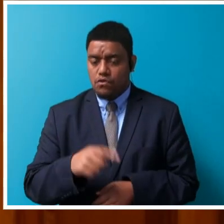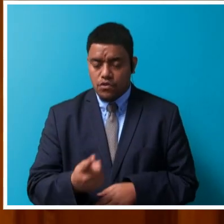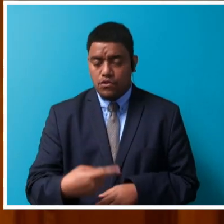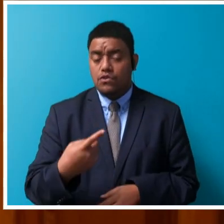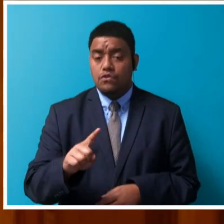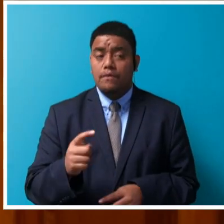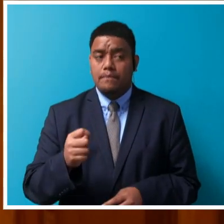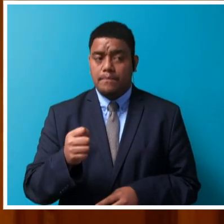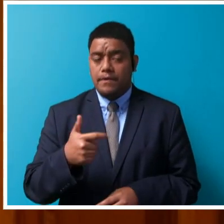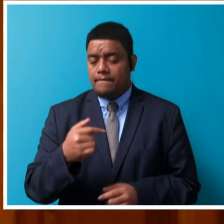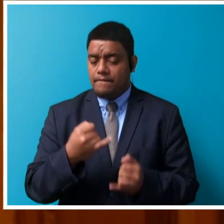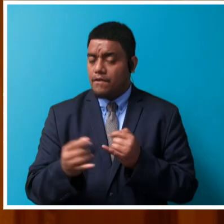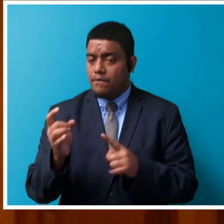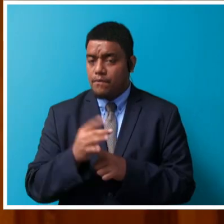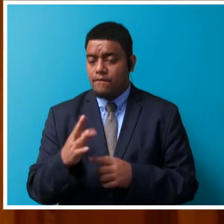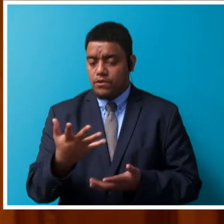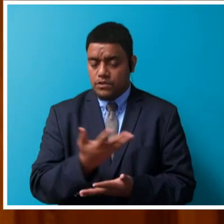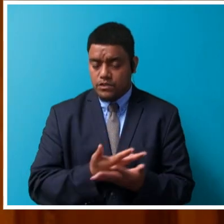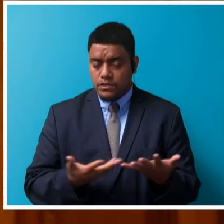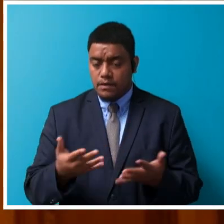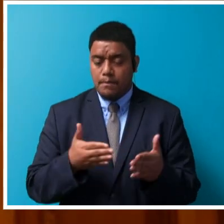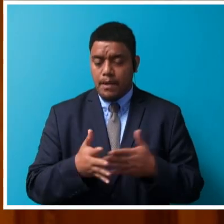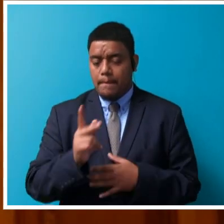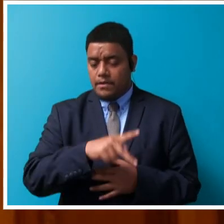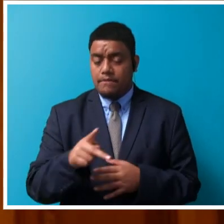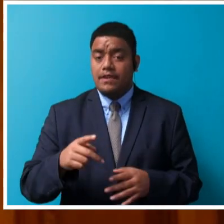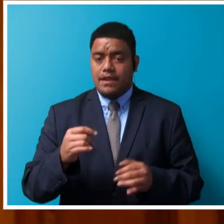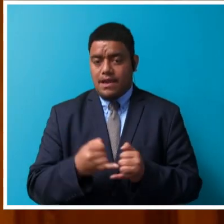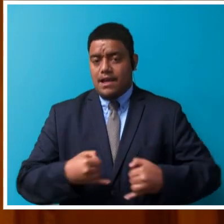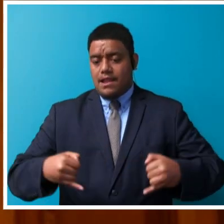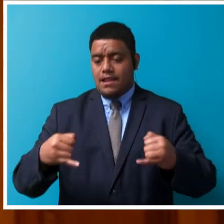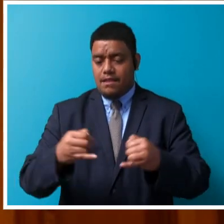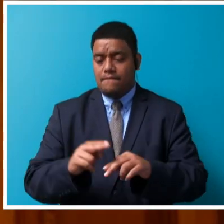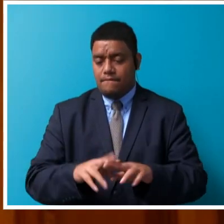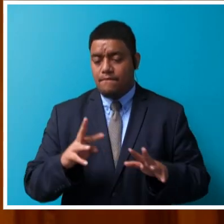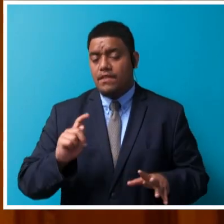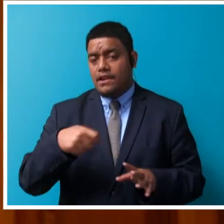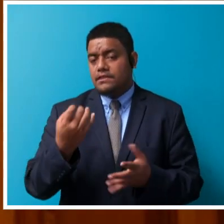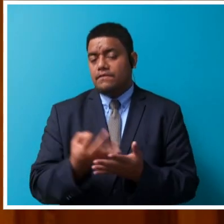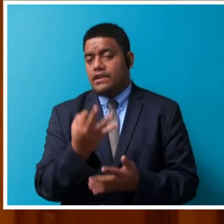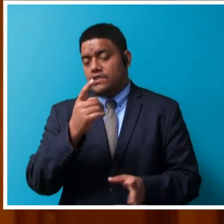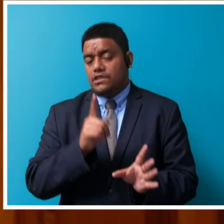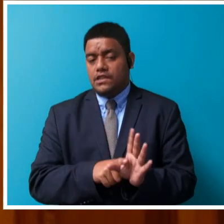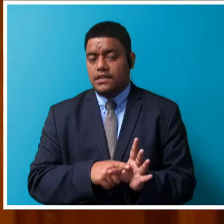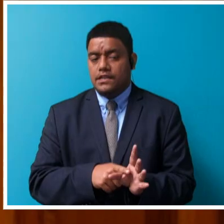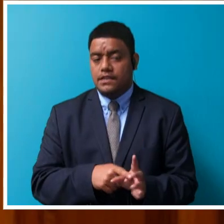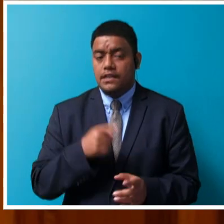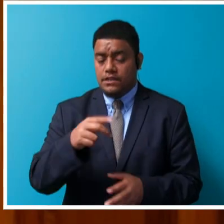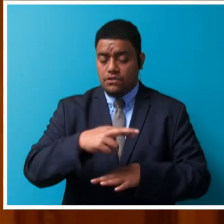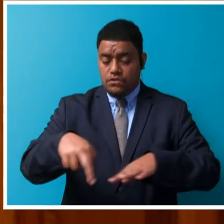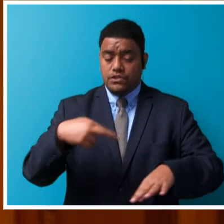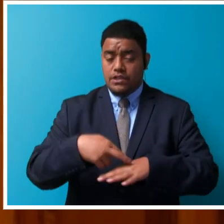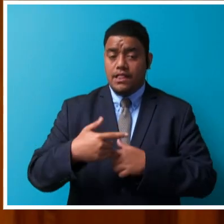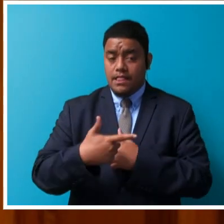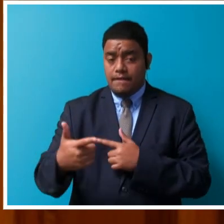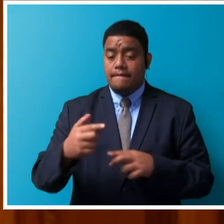be pivotal areas for discussions by Pacific Island Forum leaders for the next financial year. As at the sub-regional level, sir,